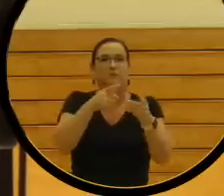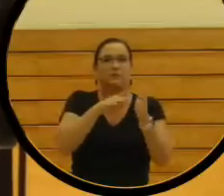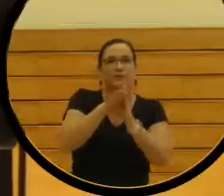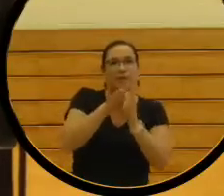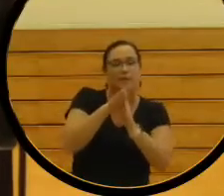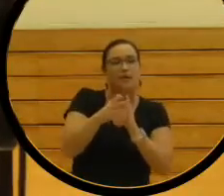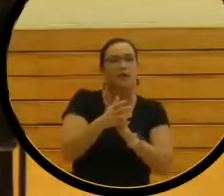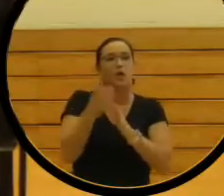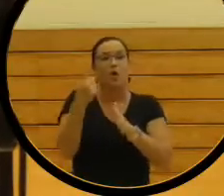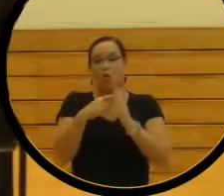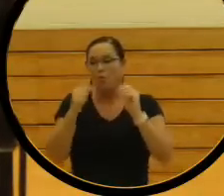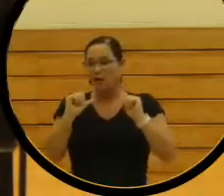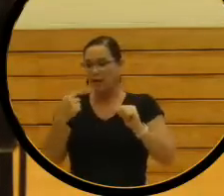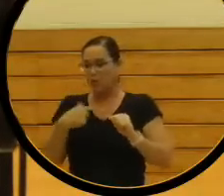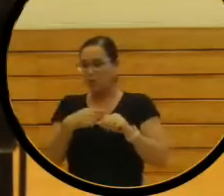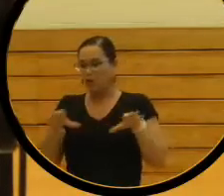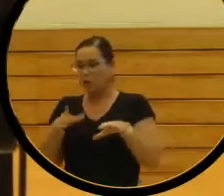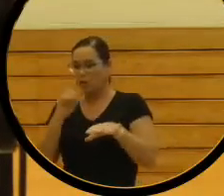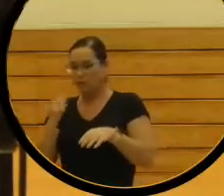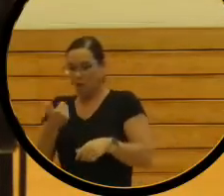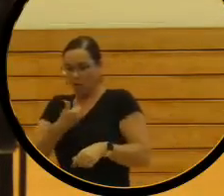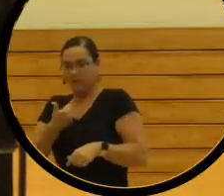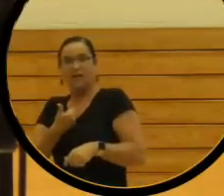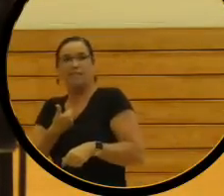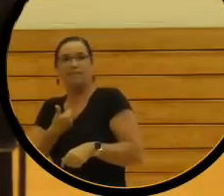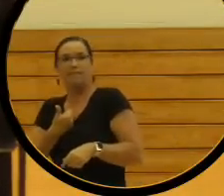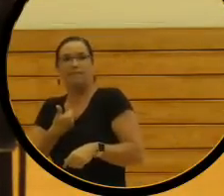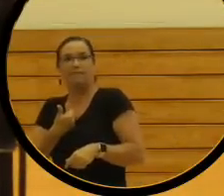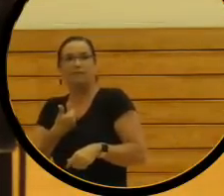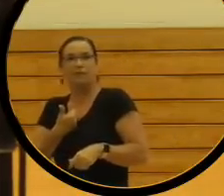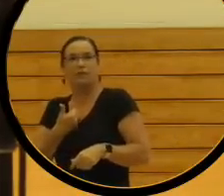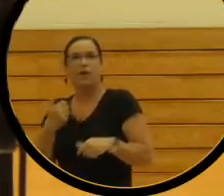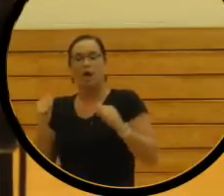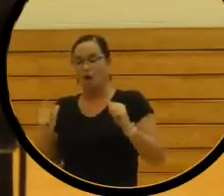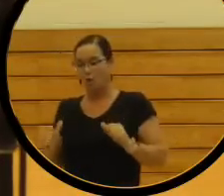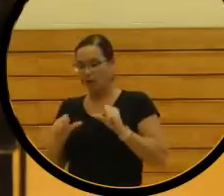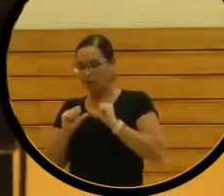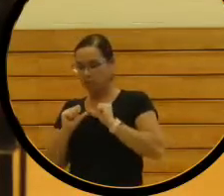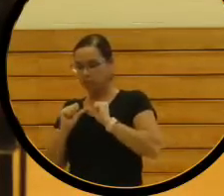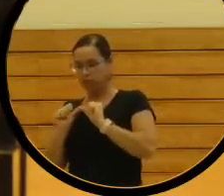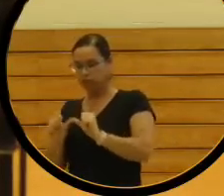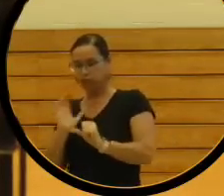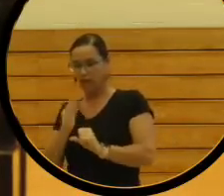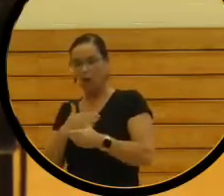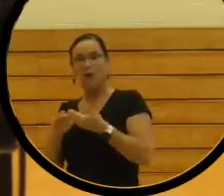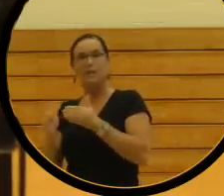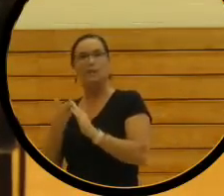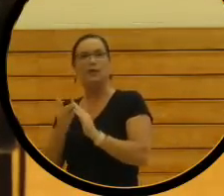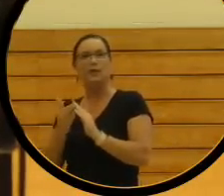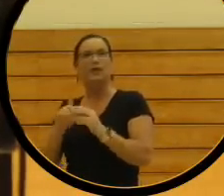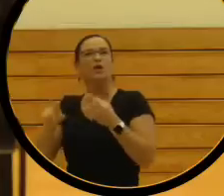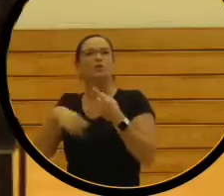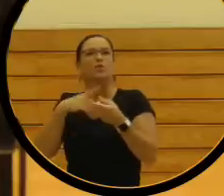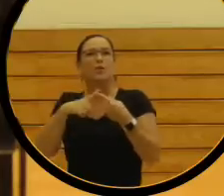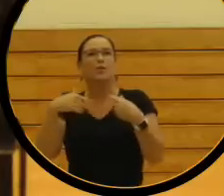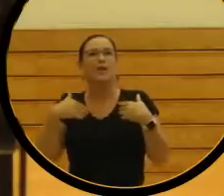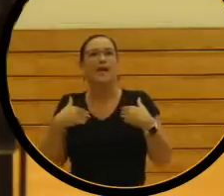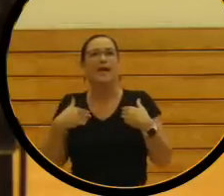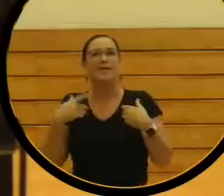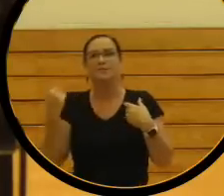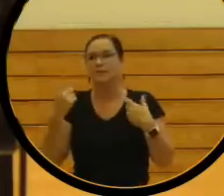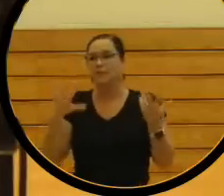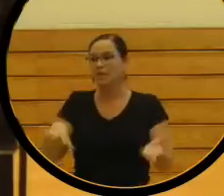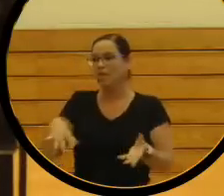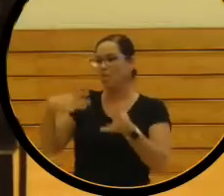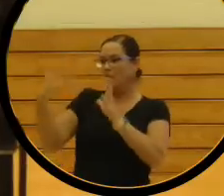do on our own? And really, what can we do to build resilience within communities so that whenever there is an event,